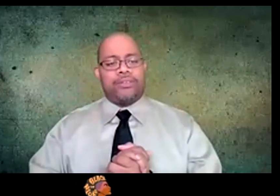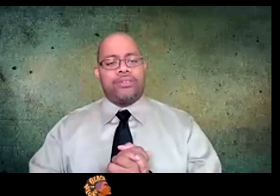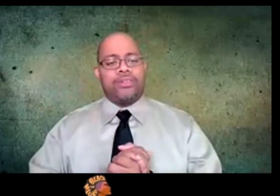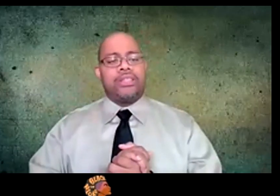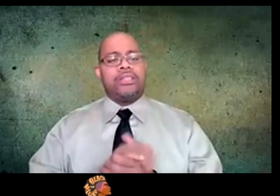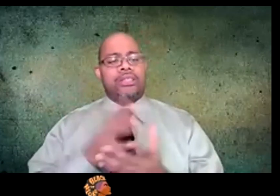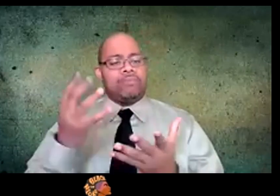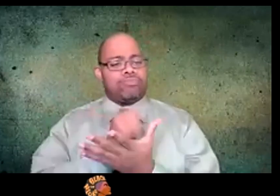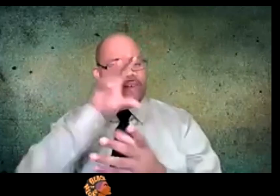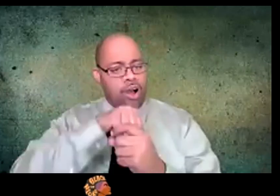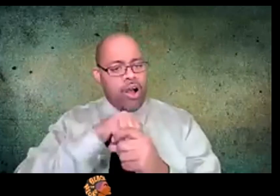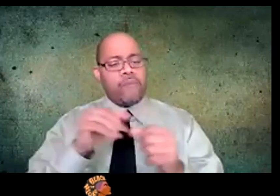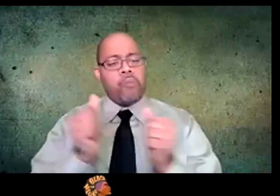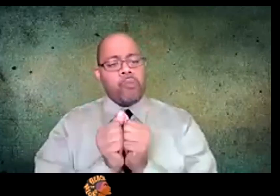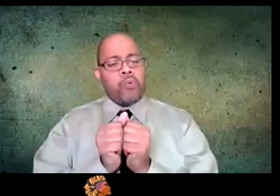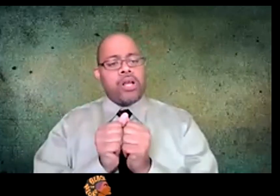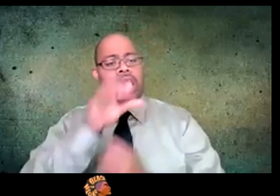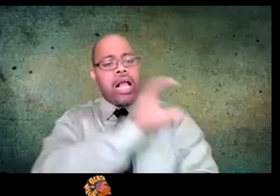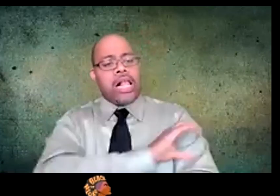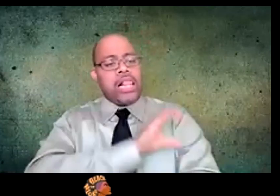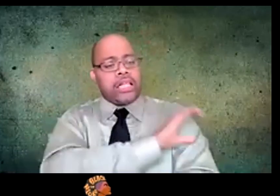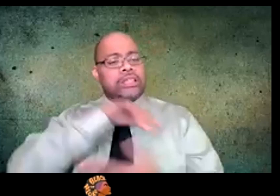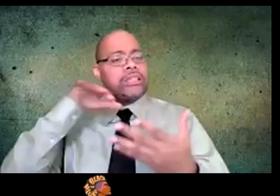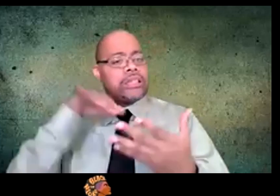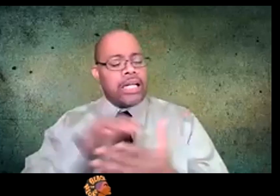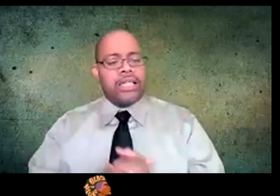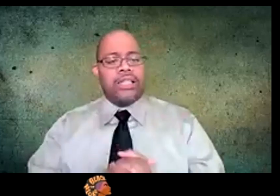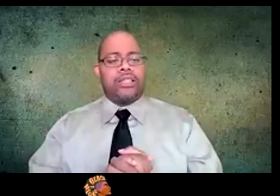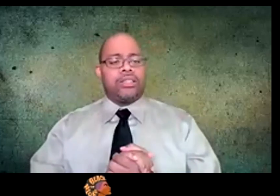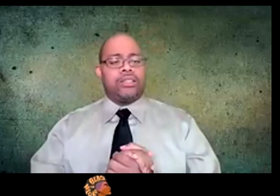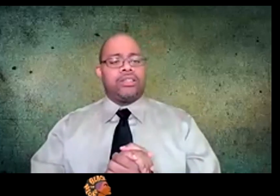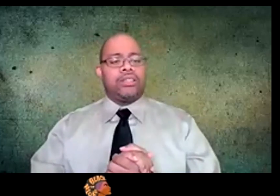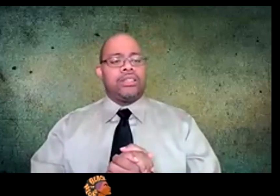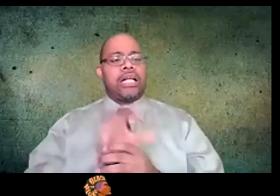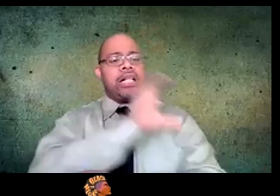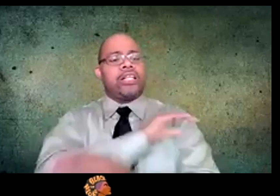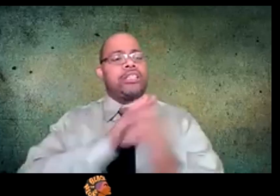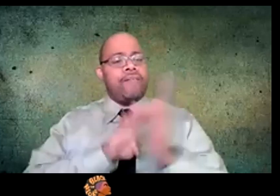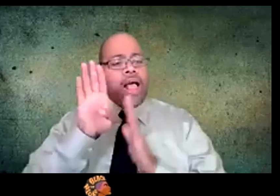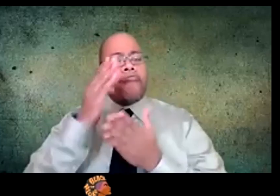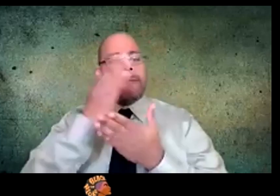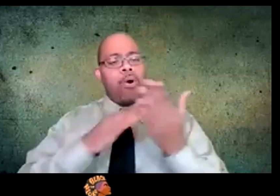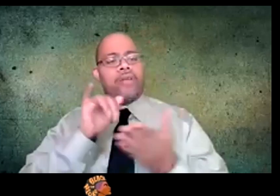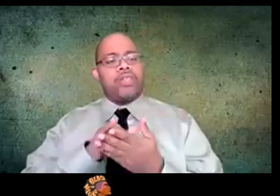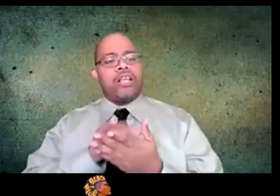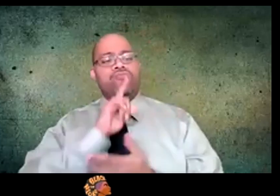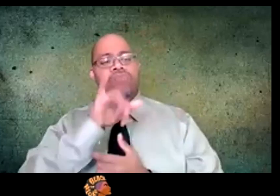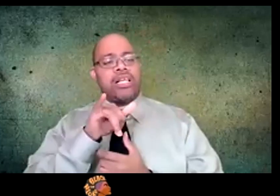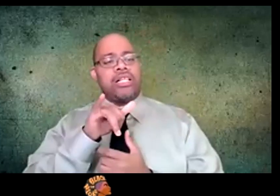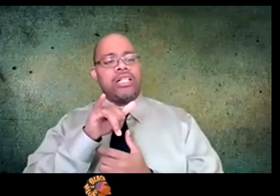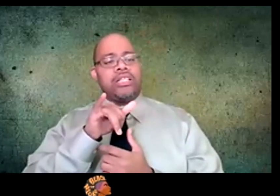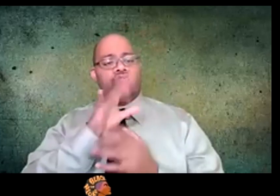get involved with clinical studies, right? It's the clinical development component that is really